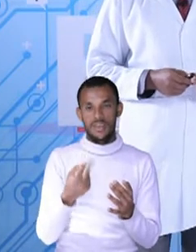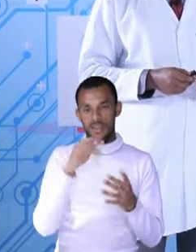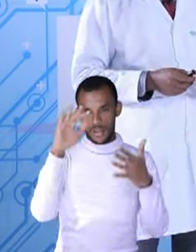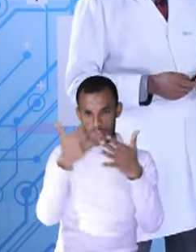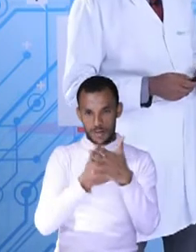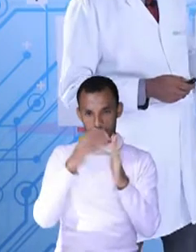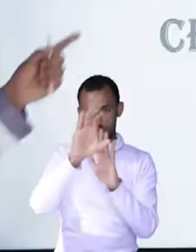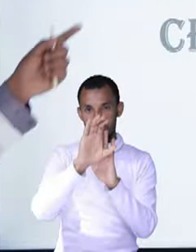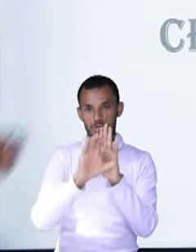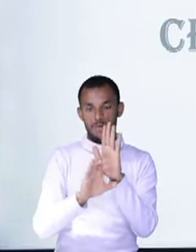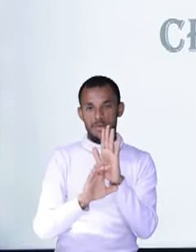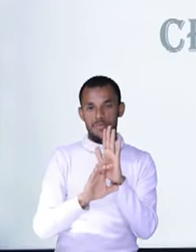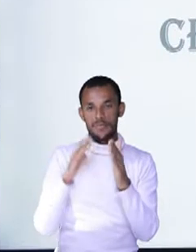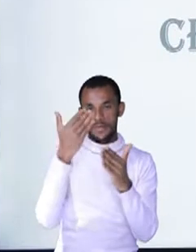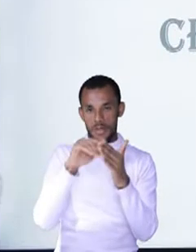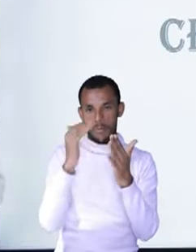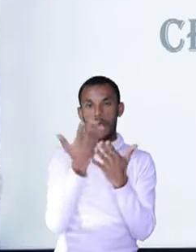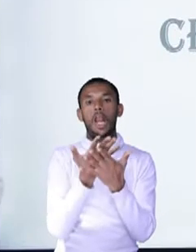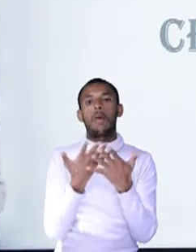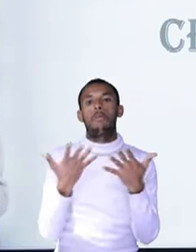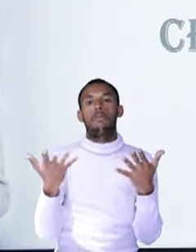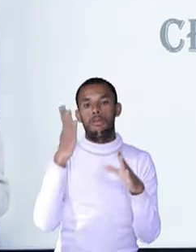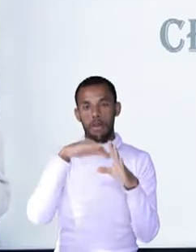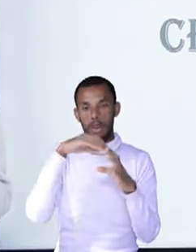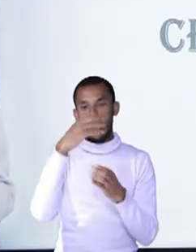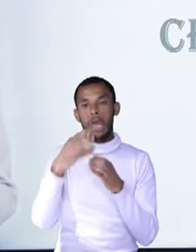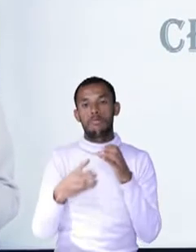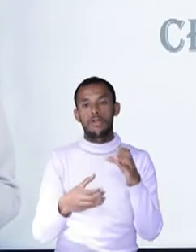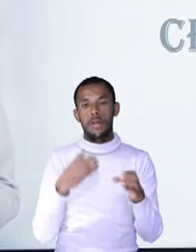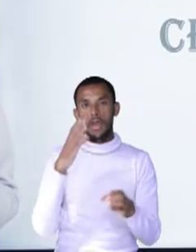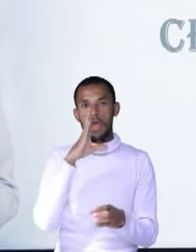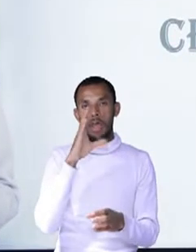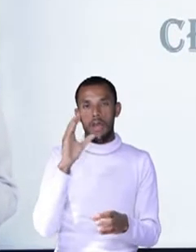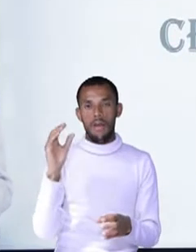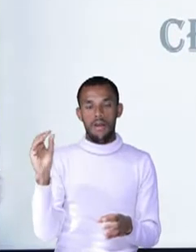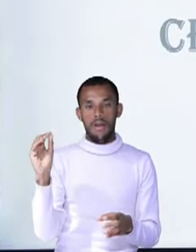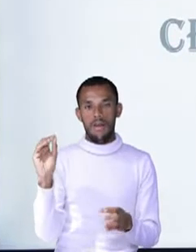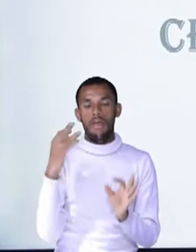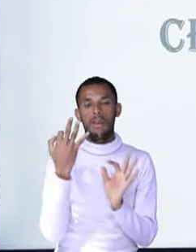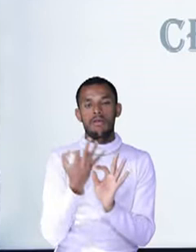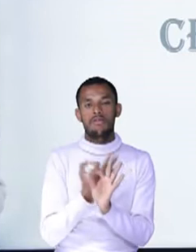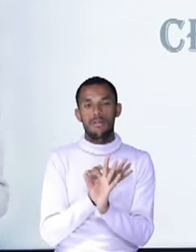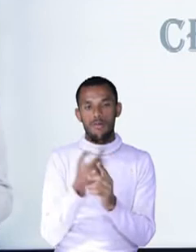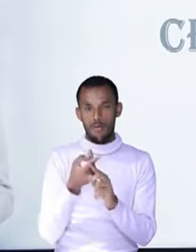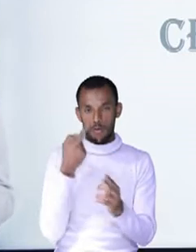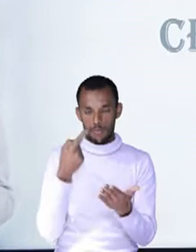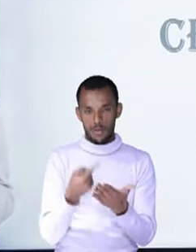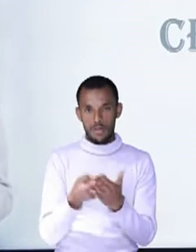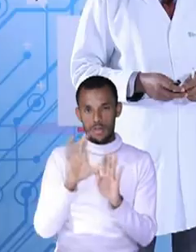new chapter, some elements in chemistry and industry. From